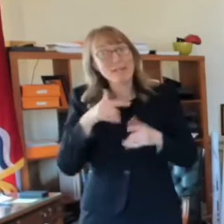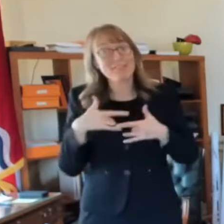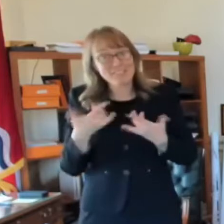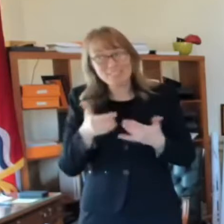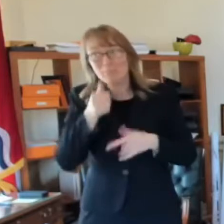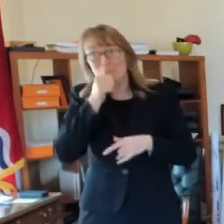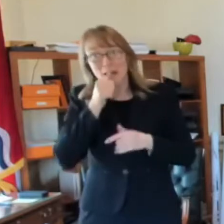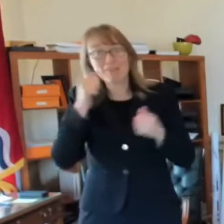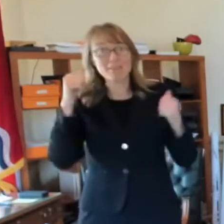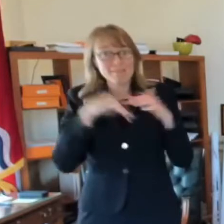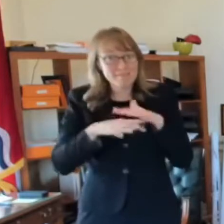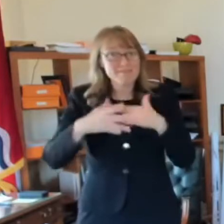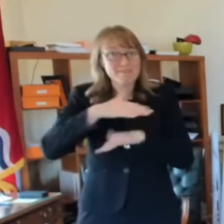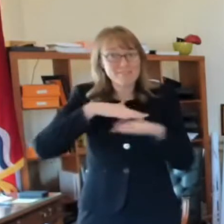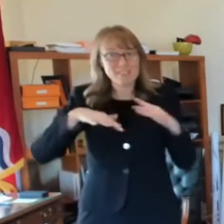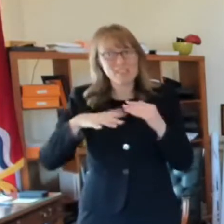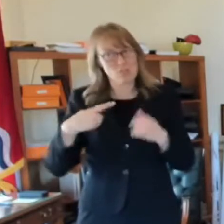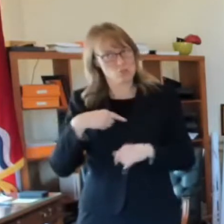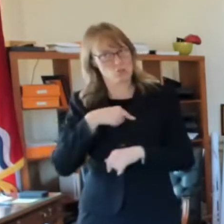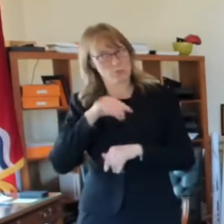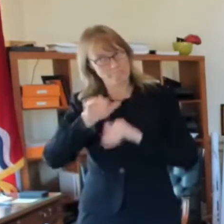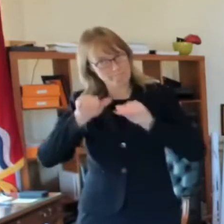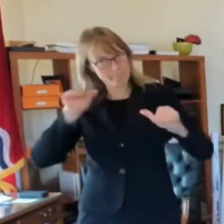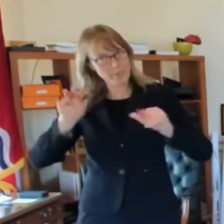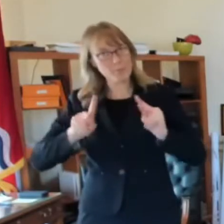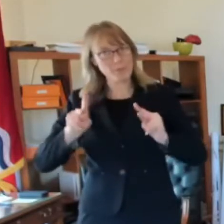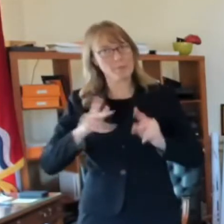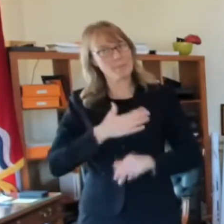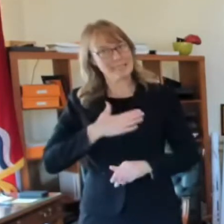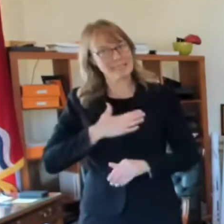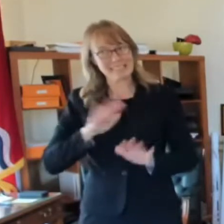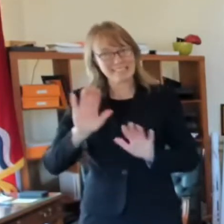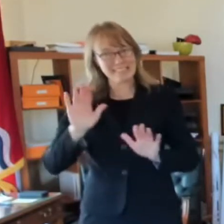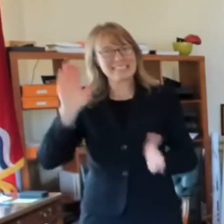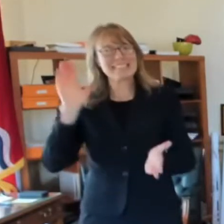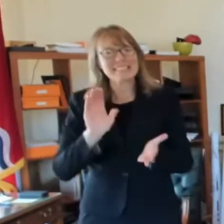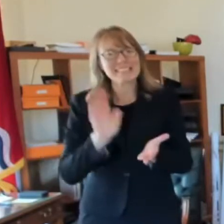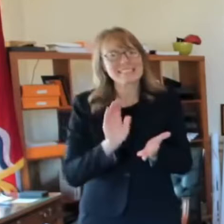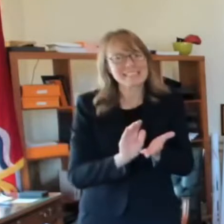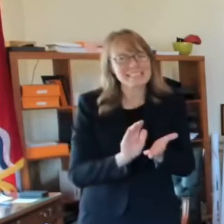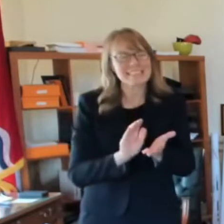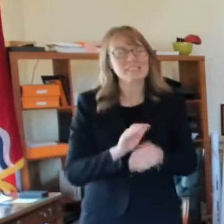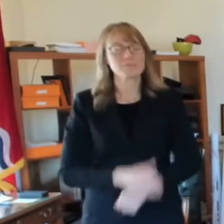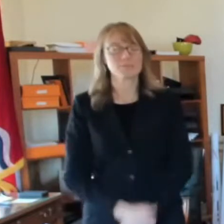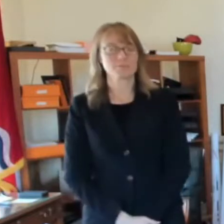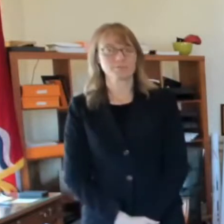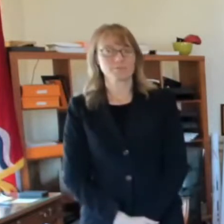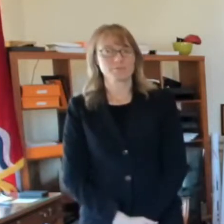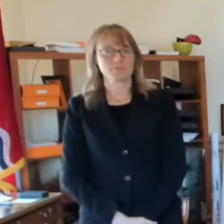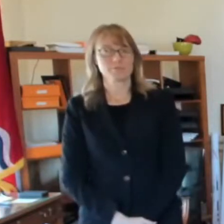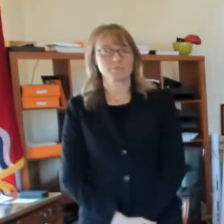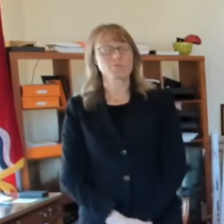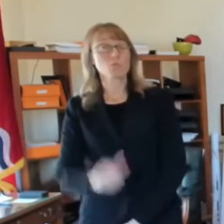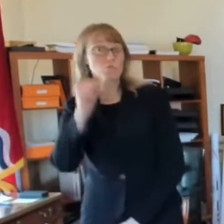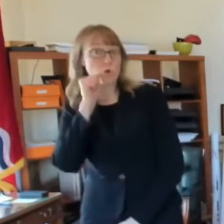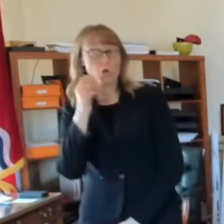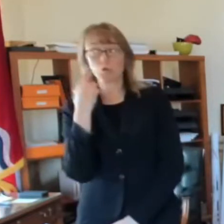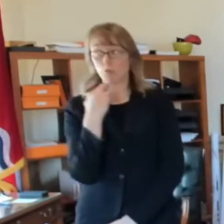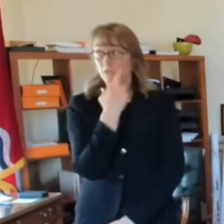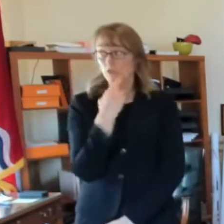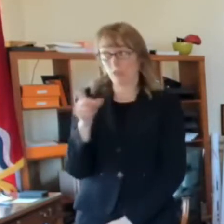with friends and families, neighbors getting together. We know that from our contact tracing. So trying to send